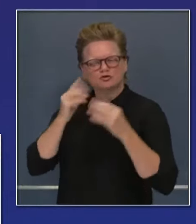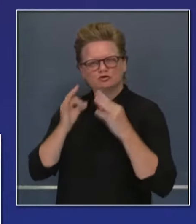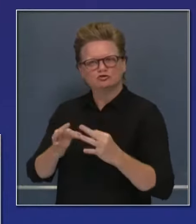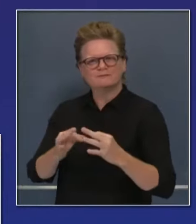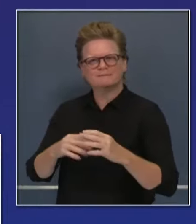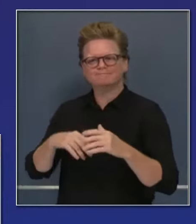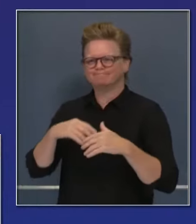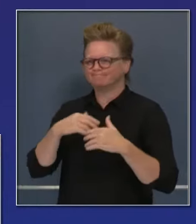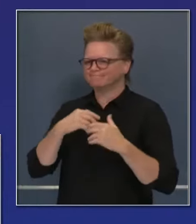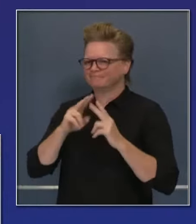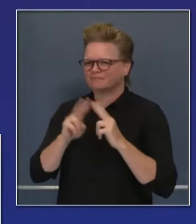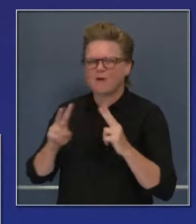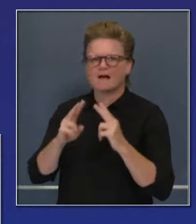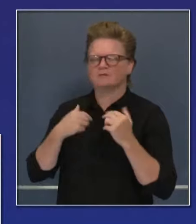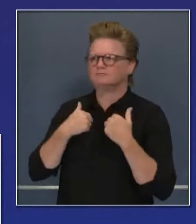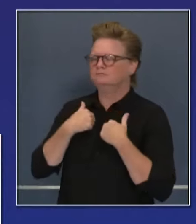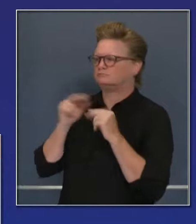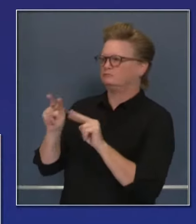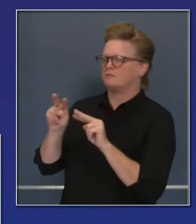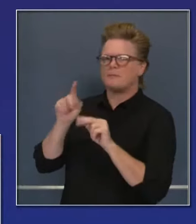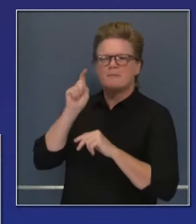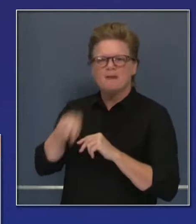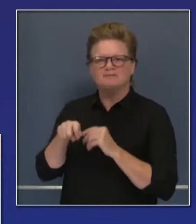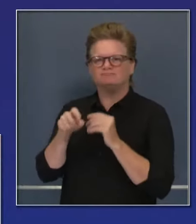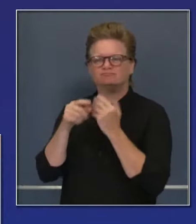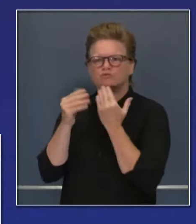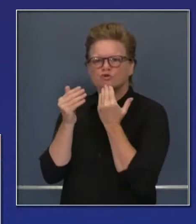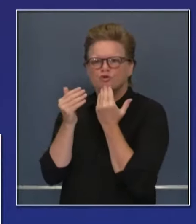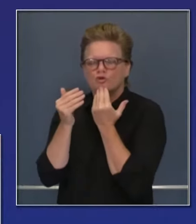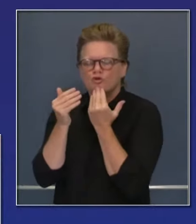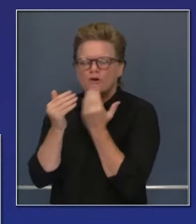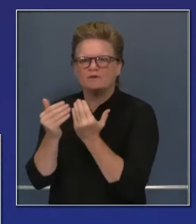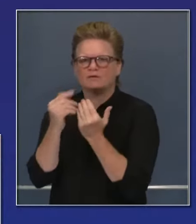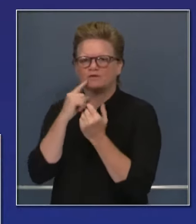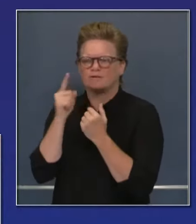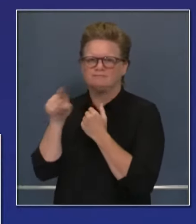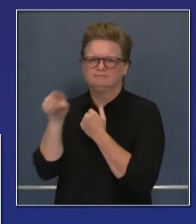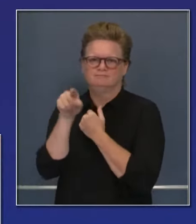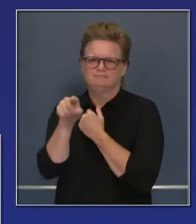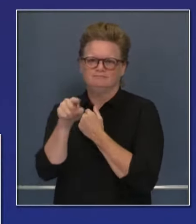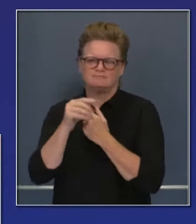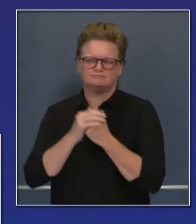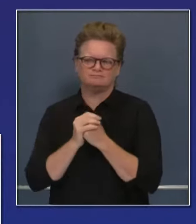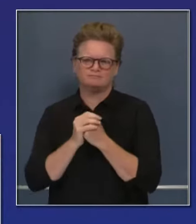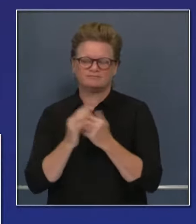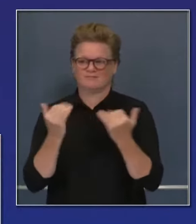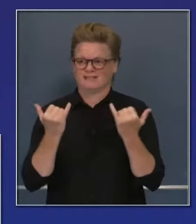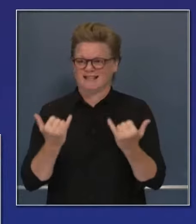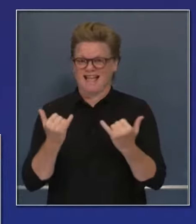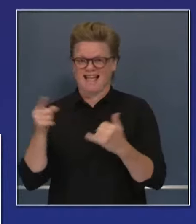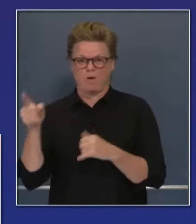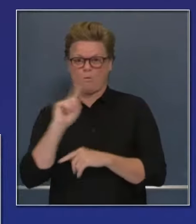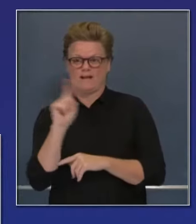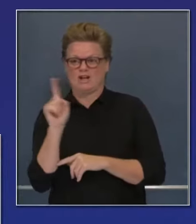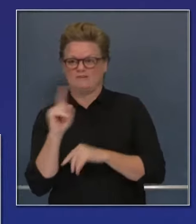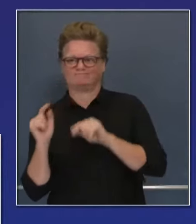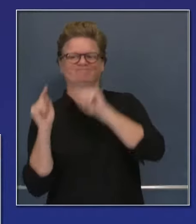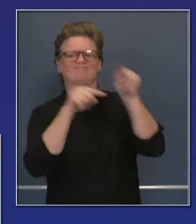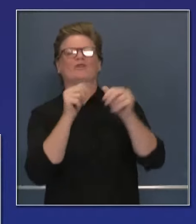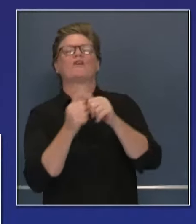deep gratitude to the men and women that were out there. And by the way, they were out there again today evacuating